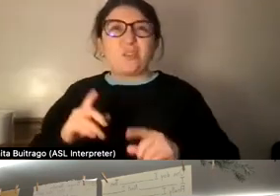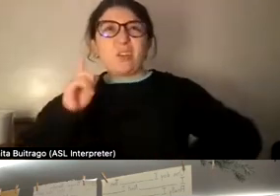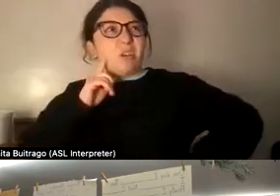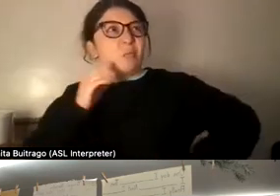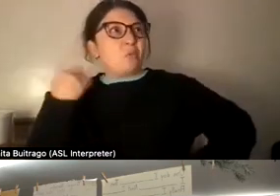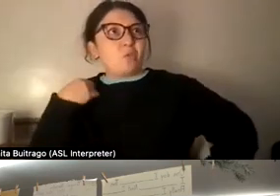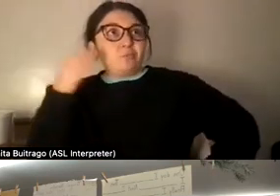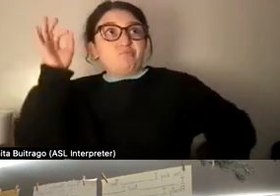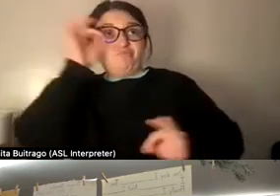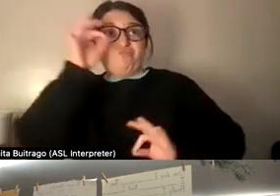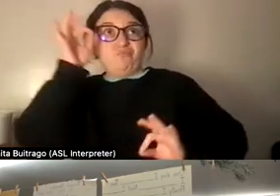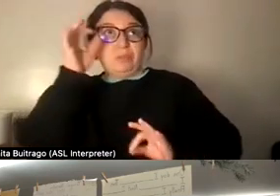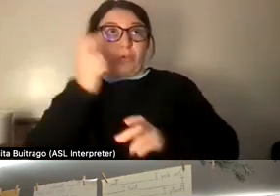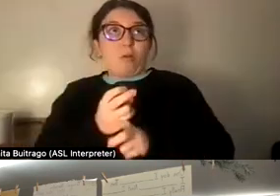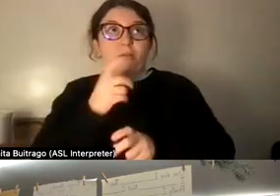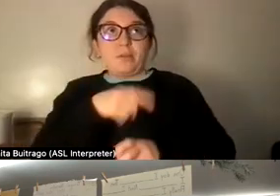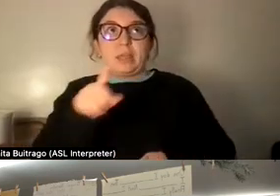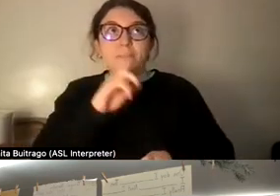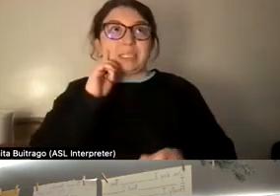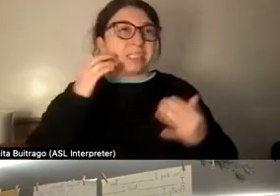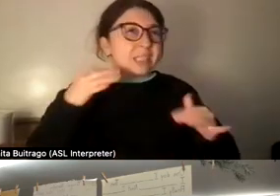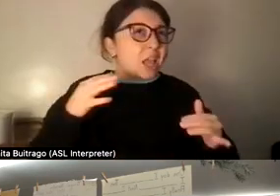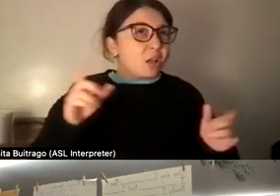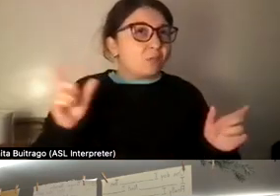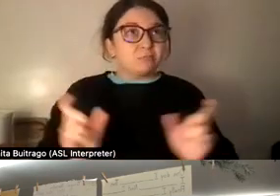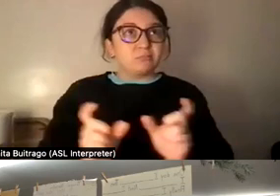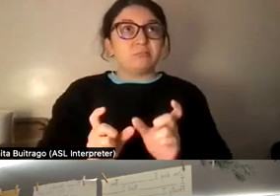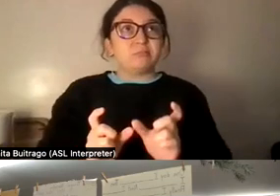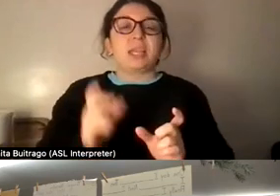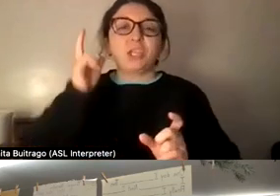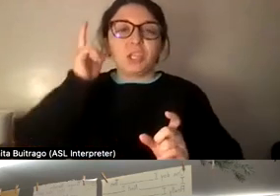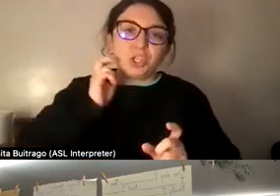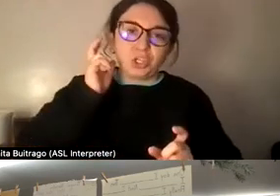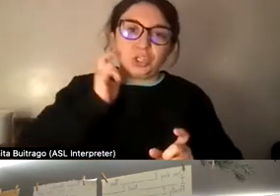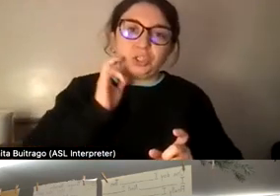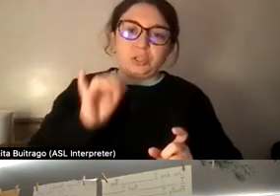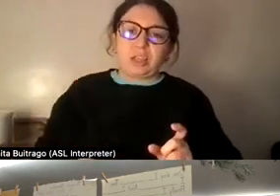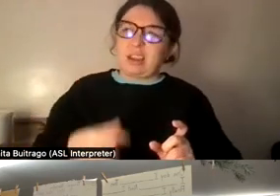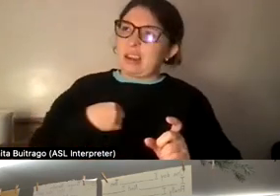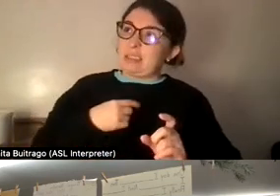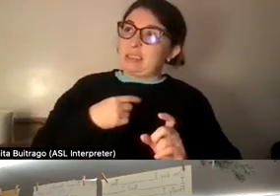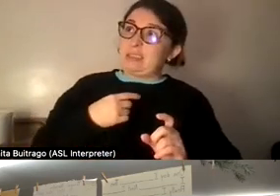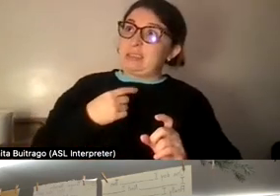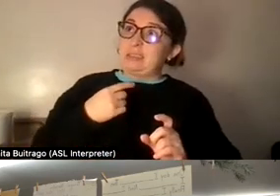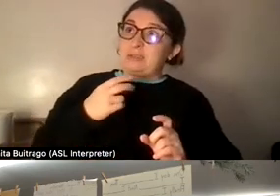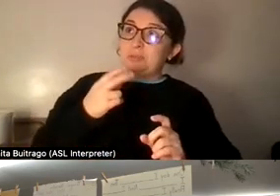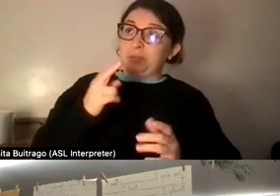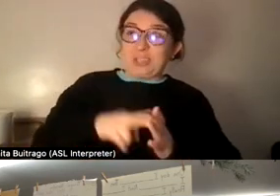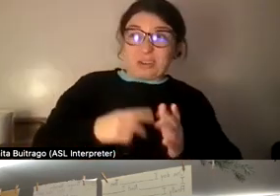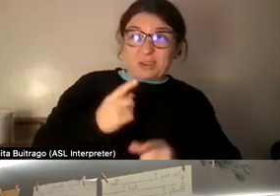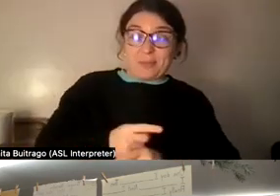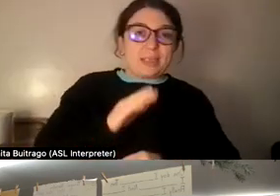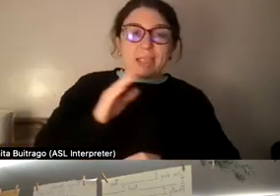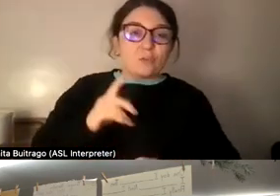for them to put the sounds together and then hear, am I reading it right? They've never heard it before, if it's not part of their oral